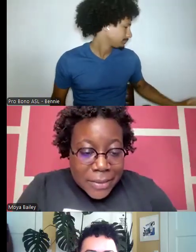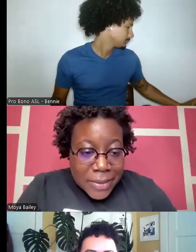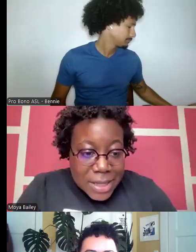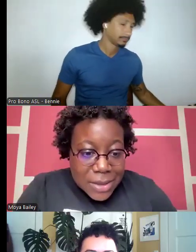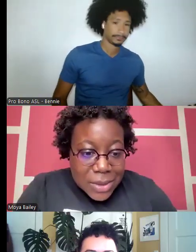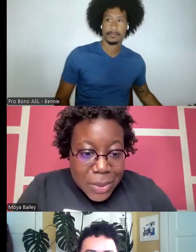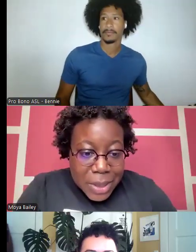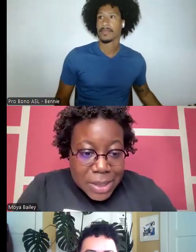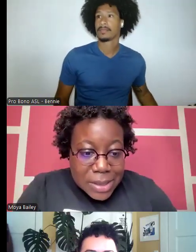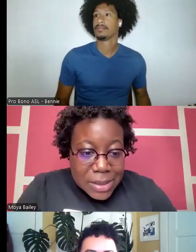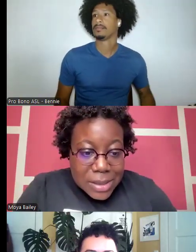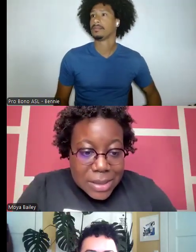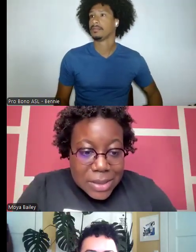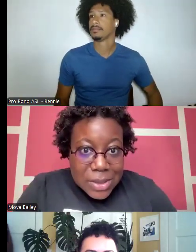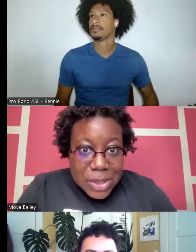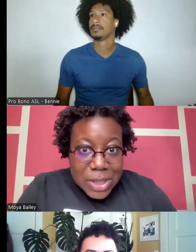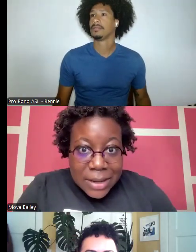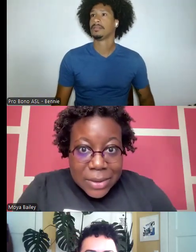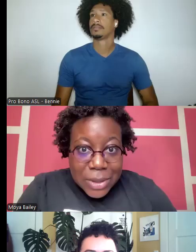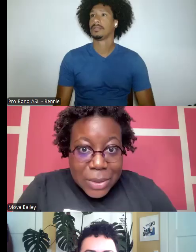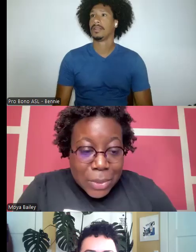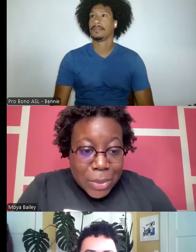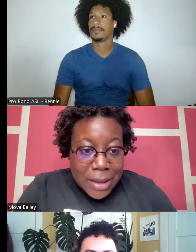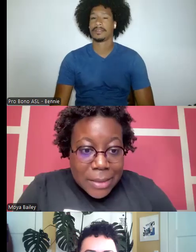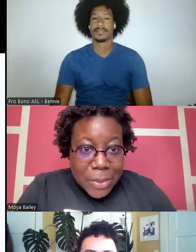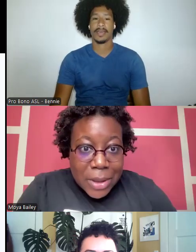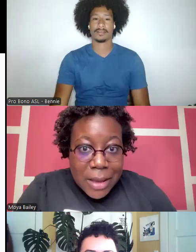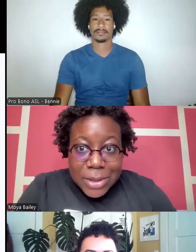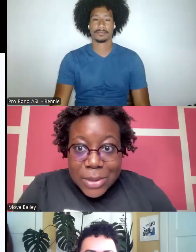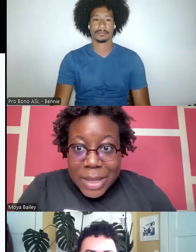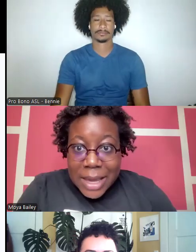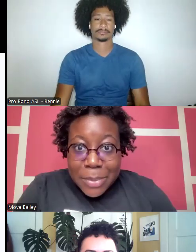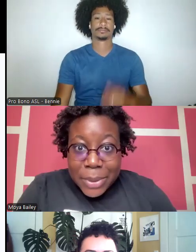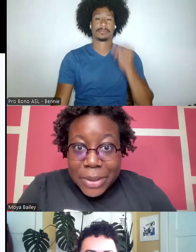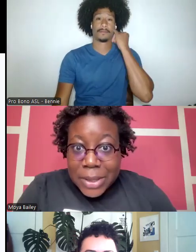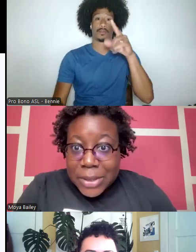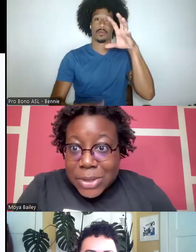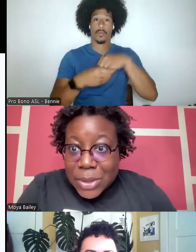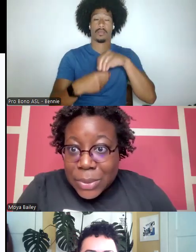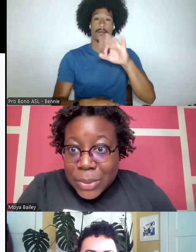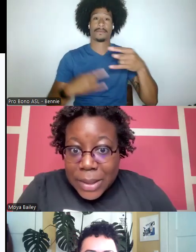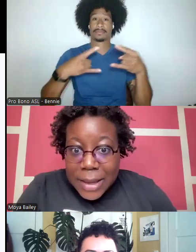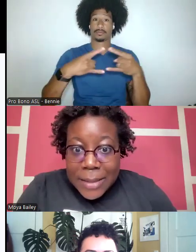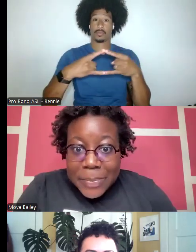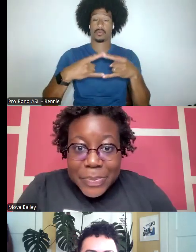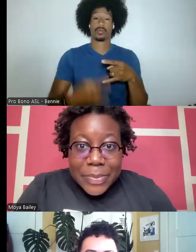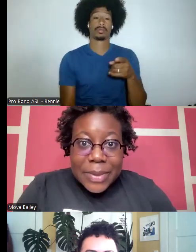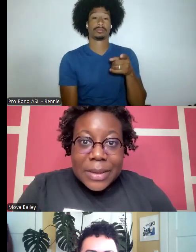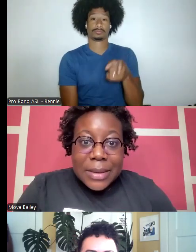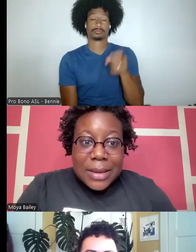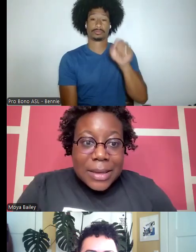If you are part of the Discord channel, you will also be able to